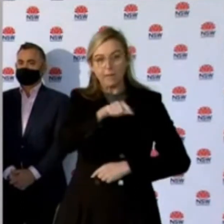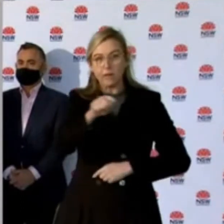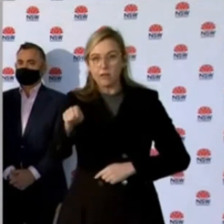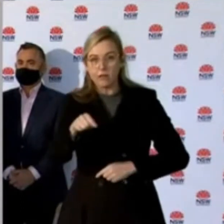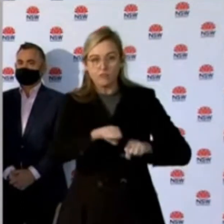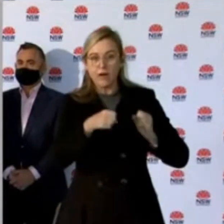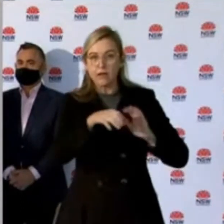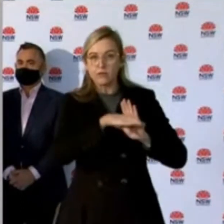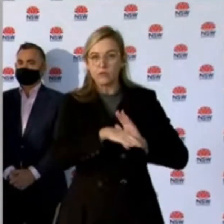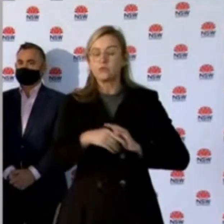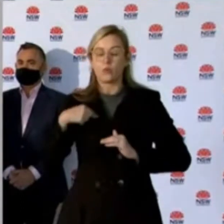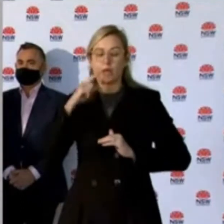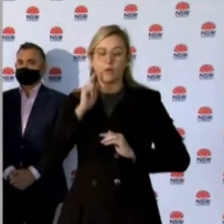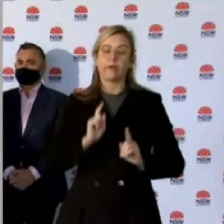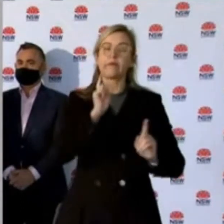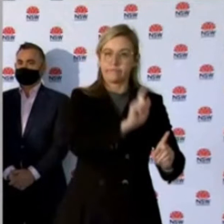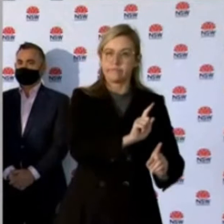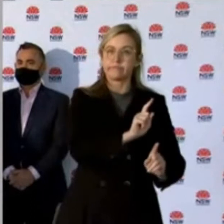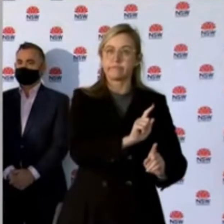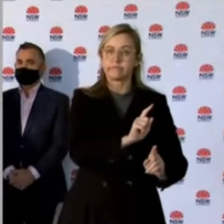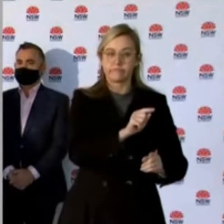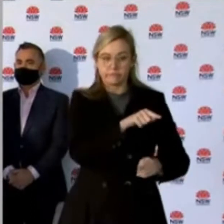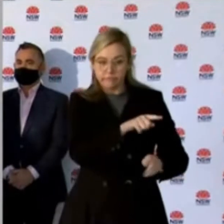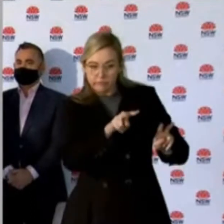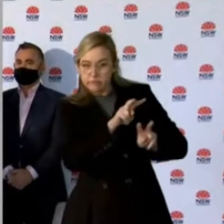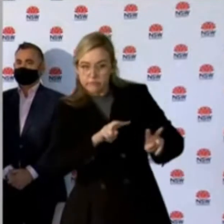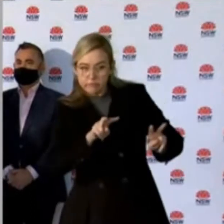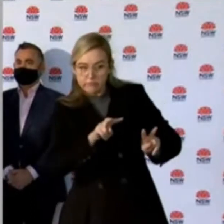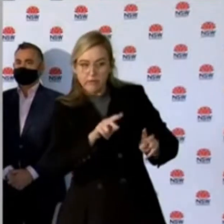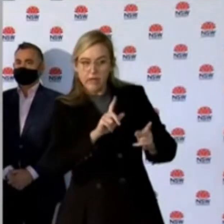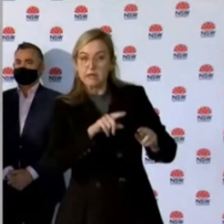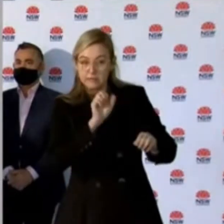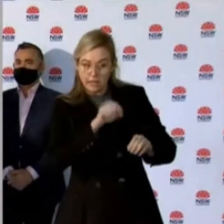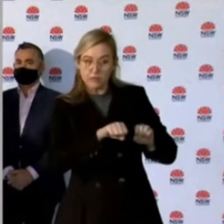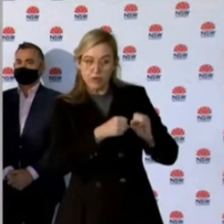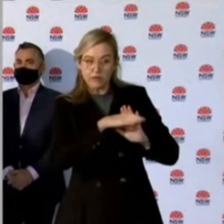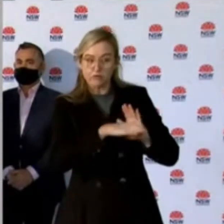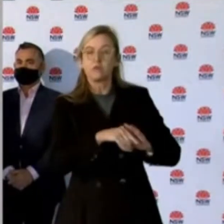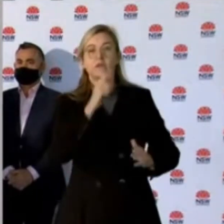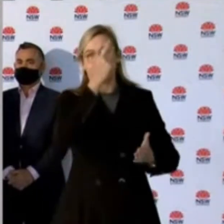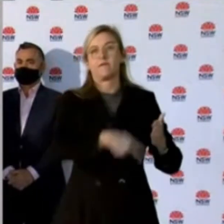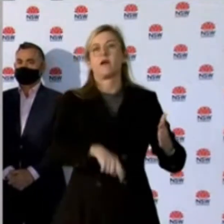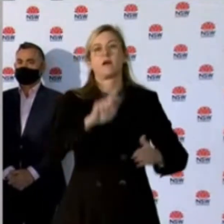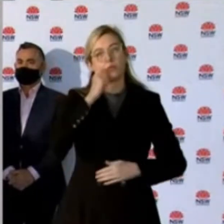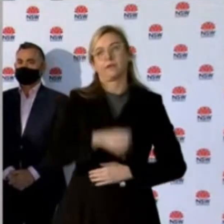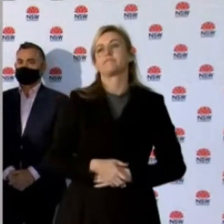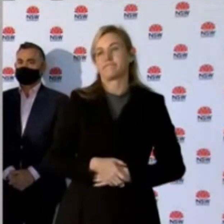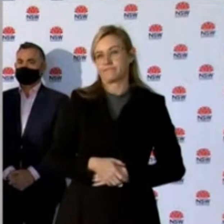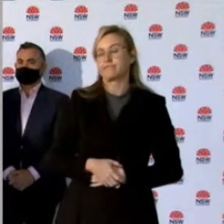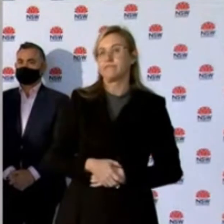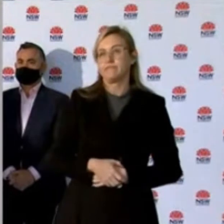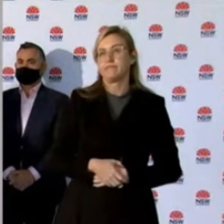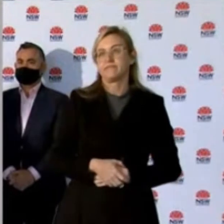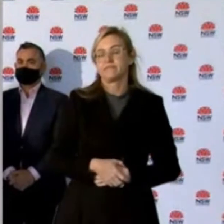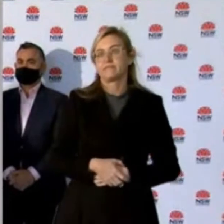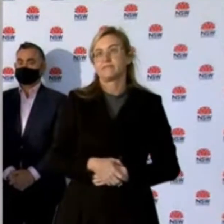orders and where they will issue the infringement notices to try and correct that behaviour. What I'd also highlight